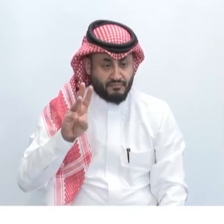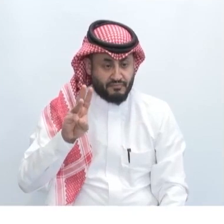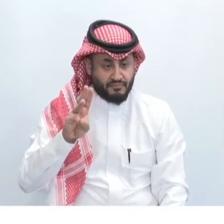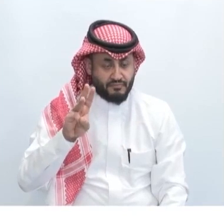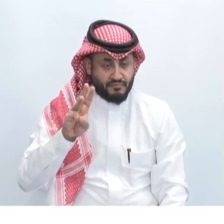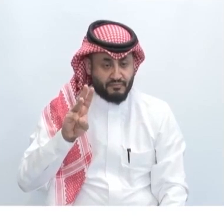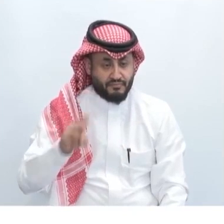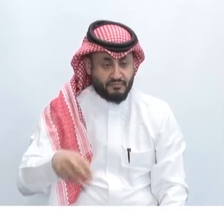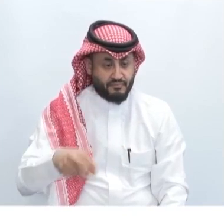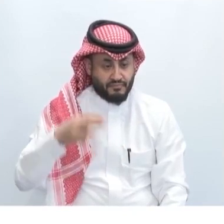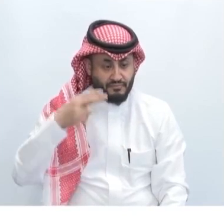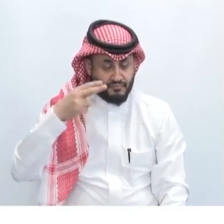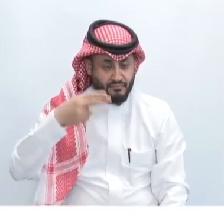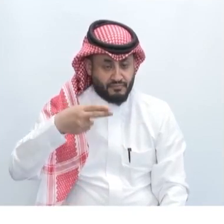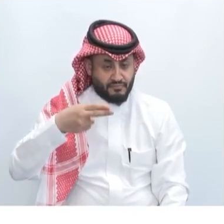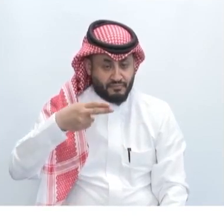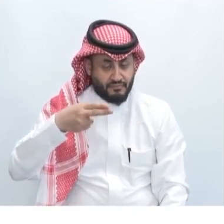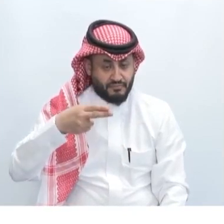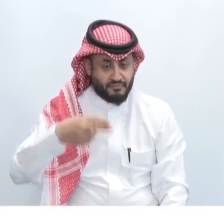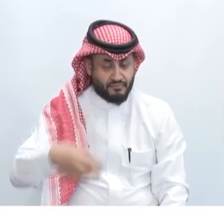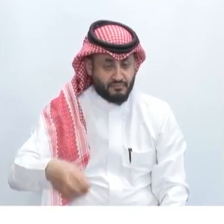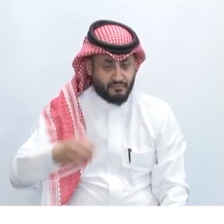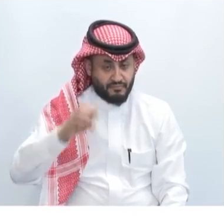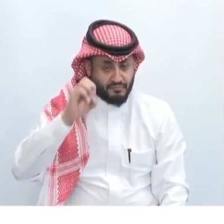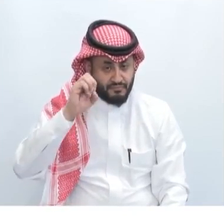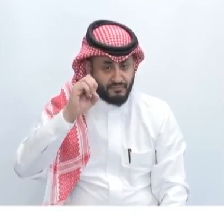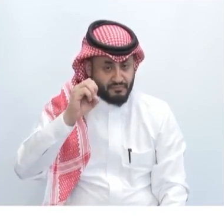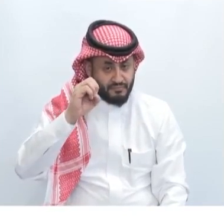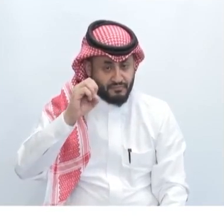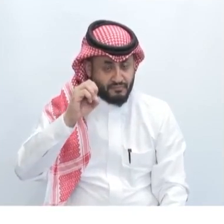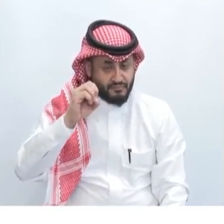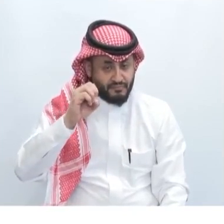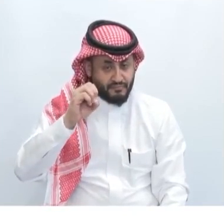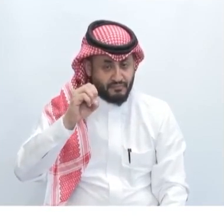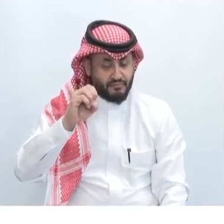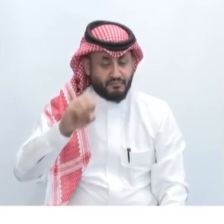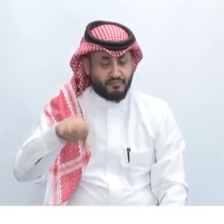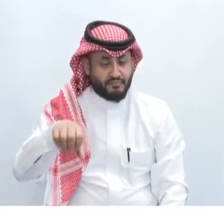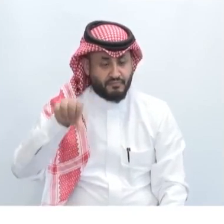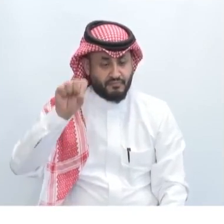Like this, you use your pen, and you can move